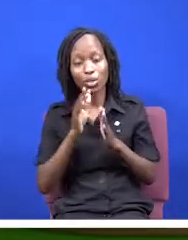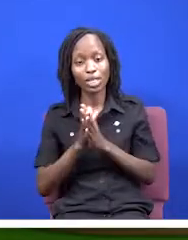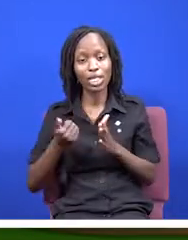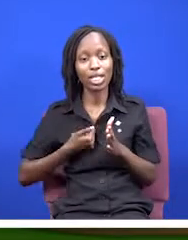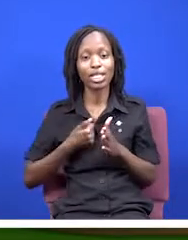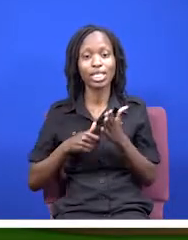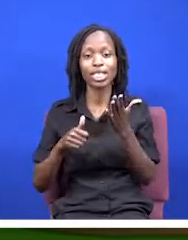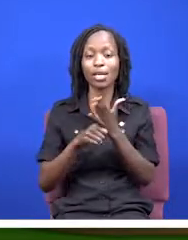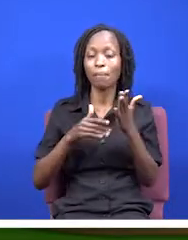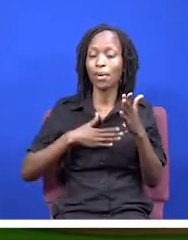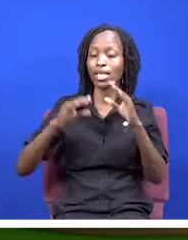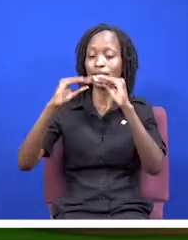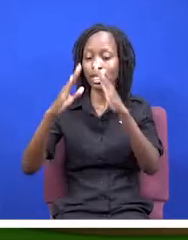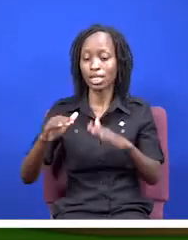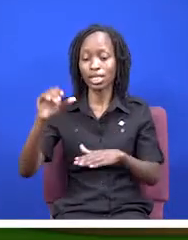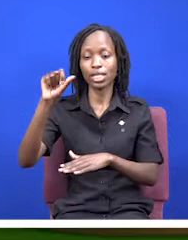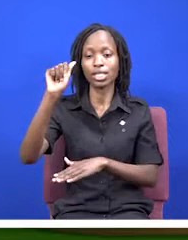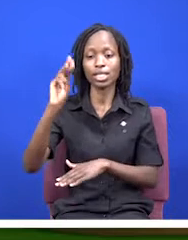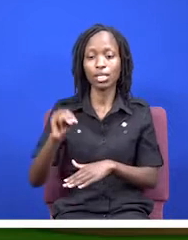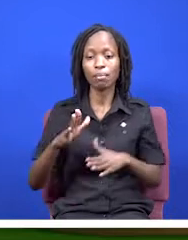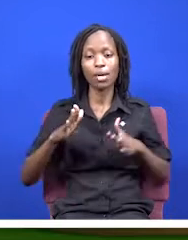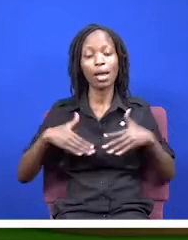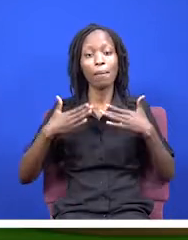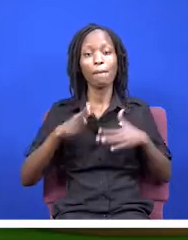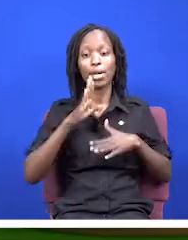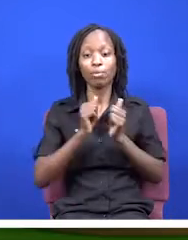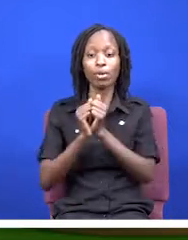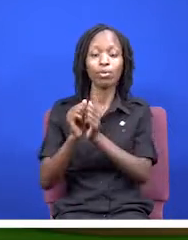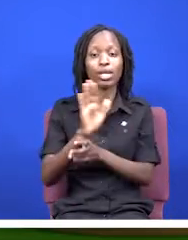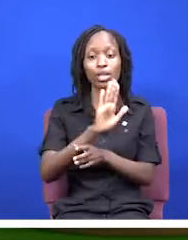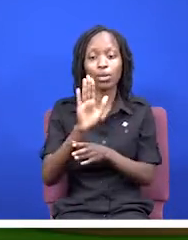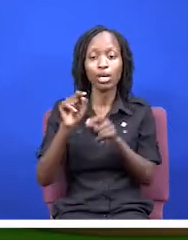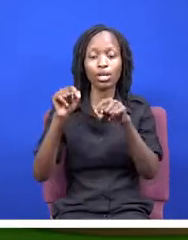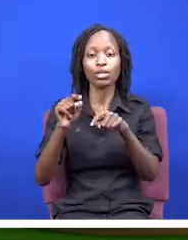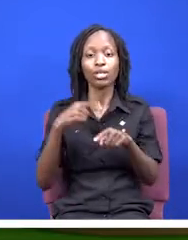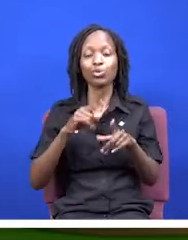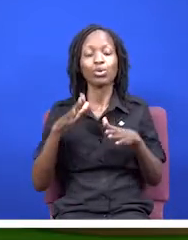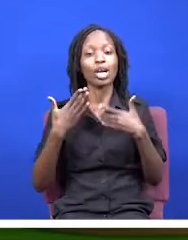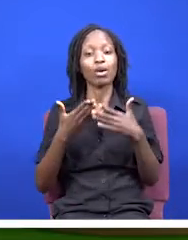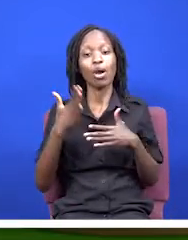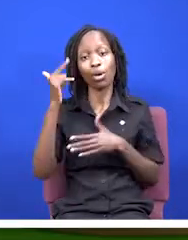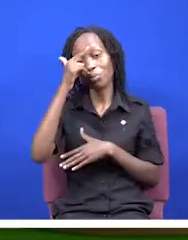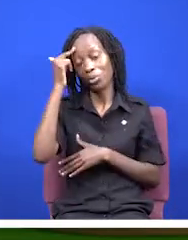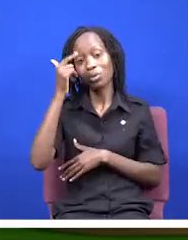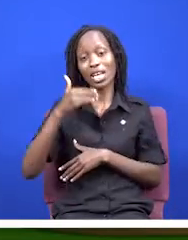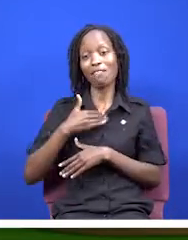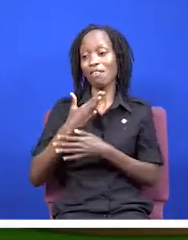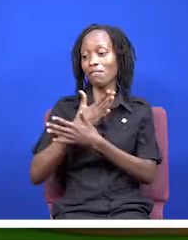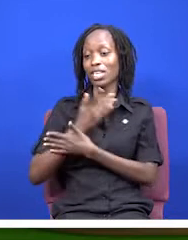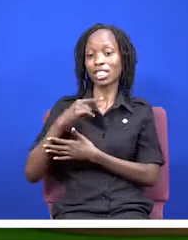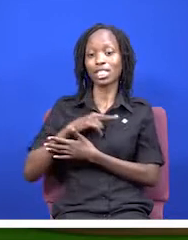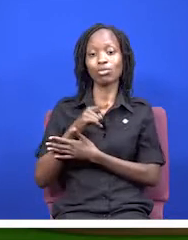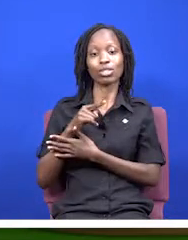Boys and girls, my name is Teacher Sam and I'm very happy to be with you. And today we are excited because we